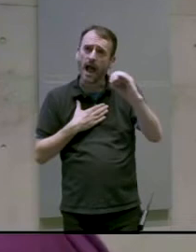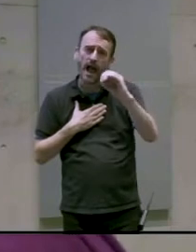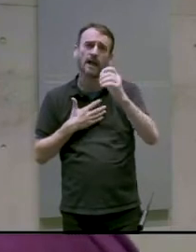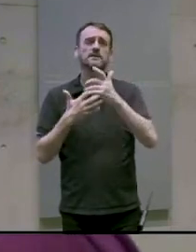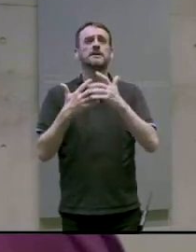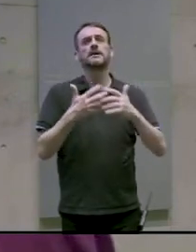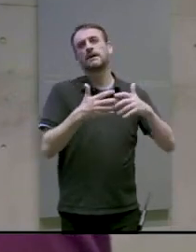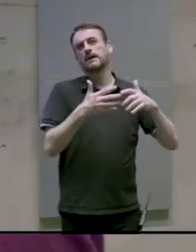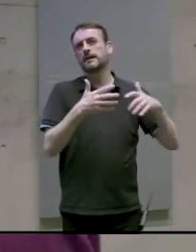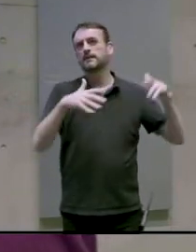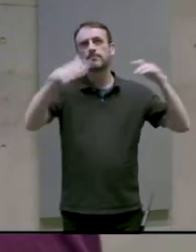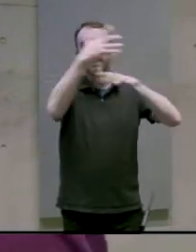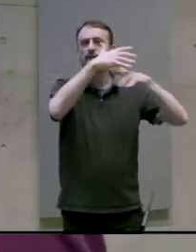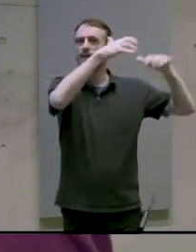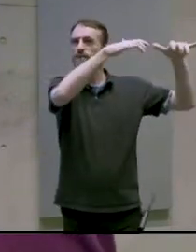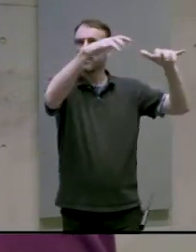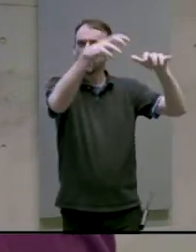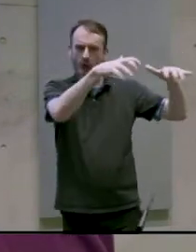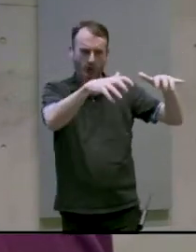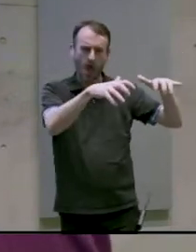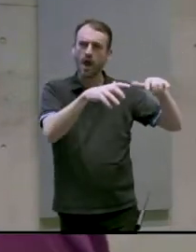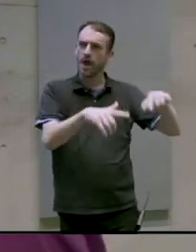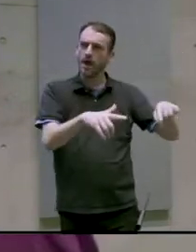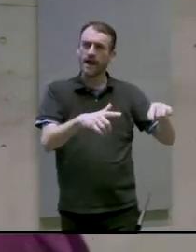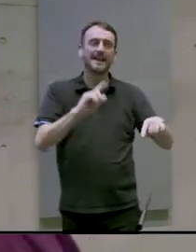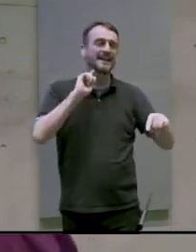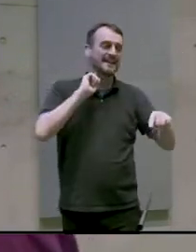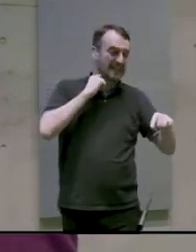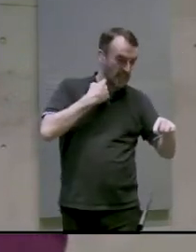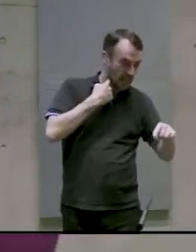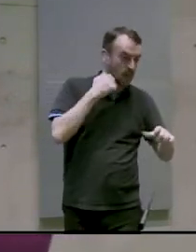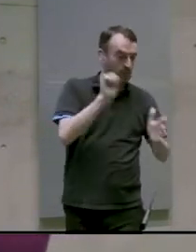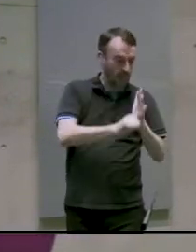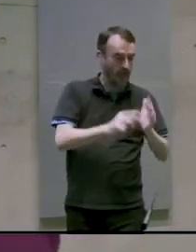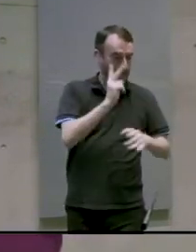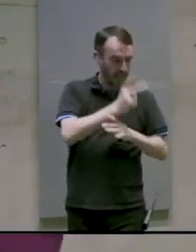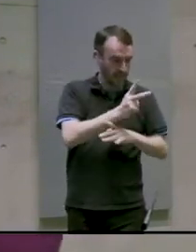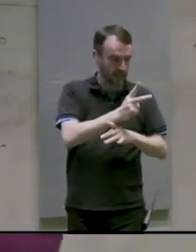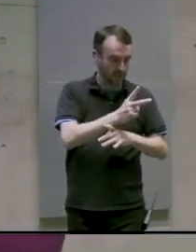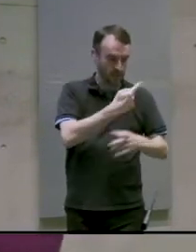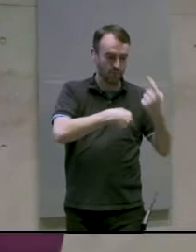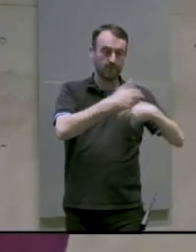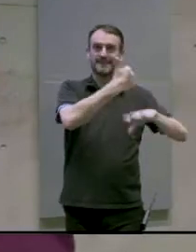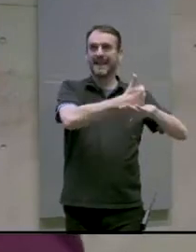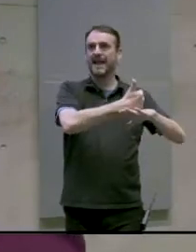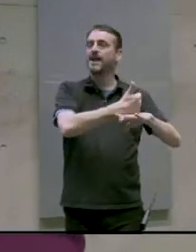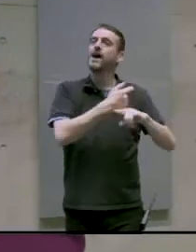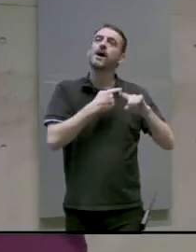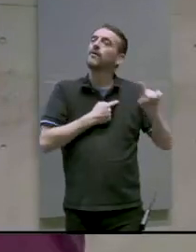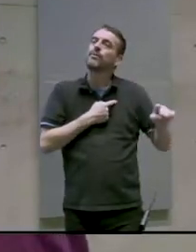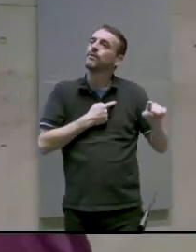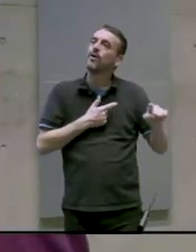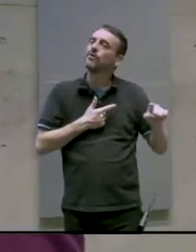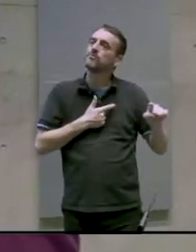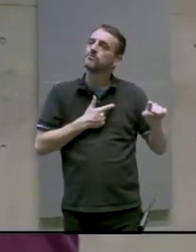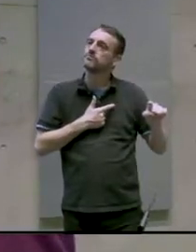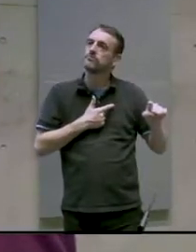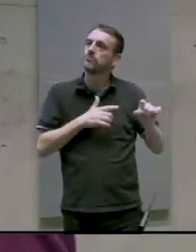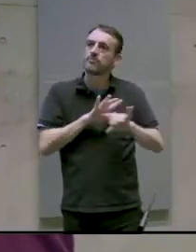do it all again. It's like, I don't want to do that. We don't live in that world anymore. Oop, another slide that won't move